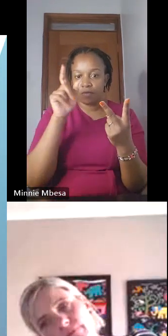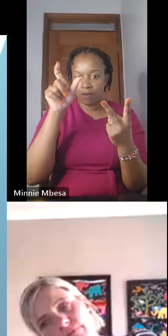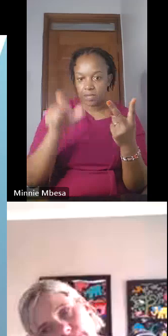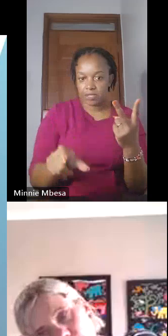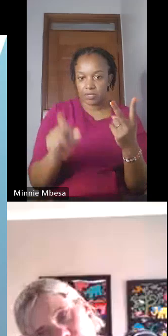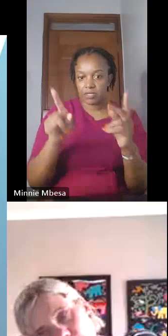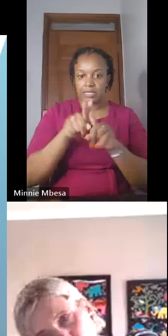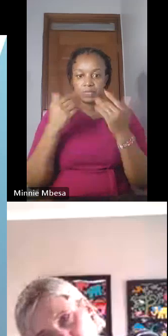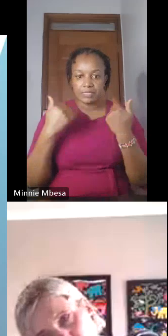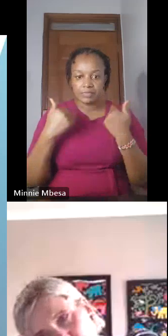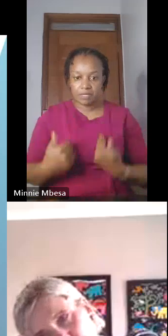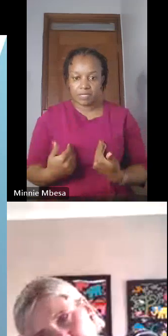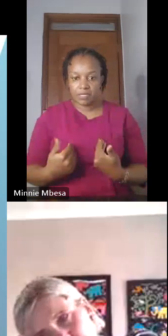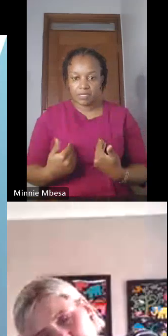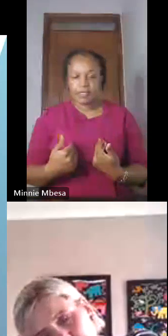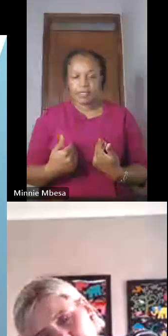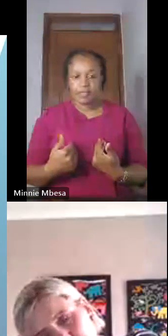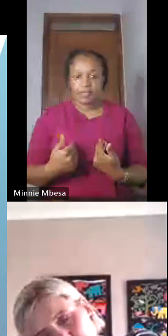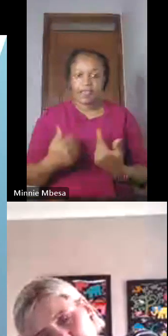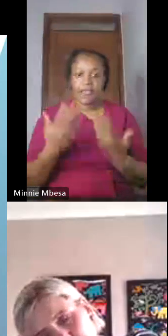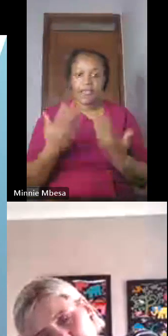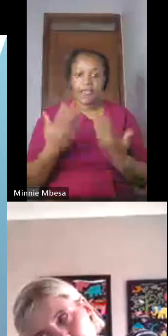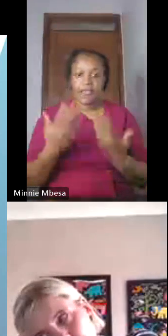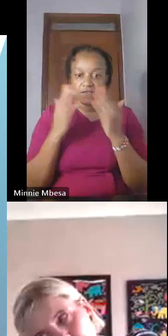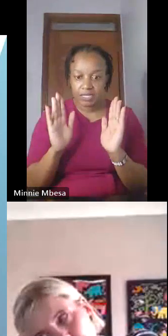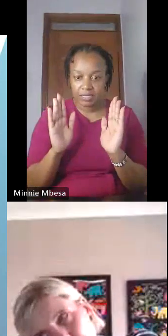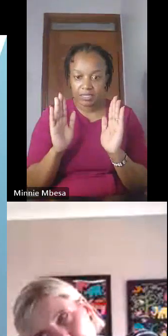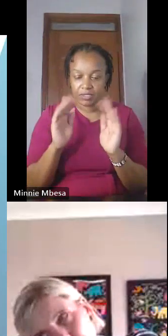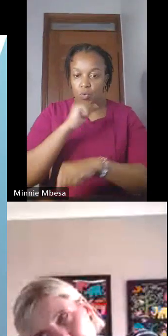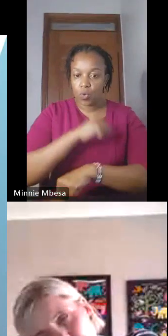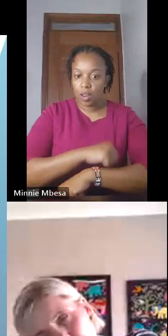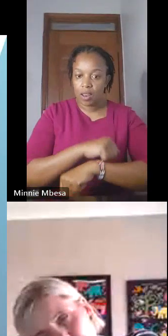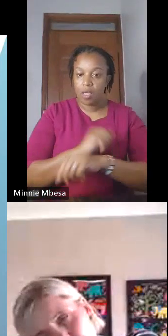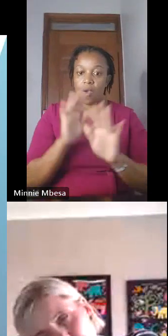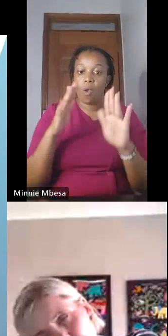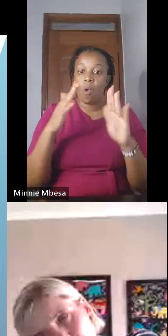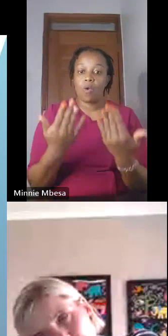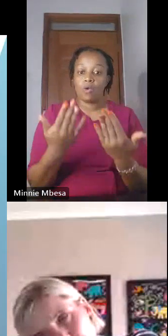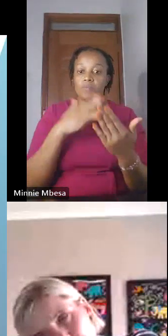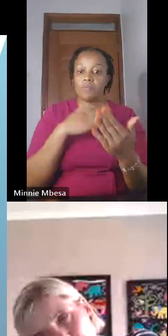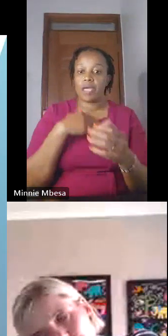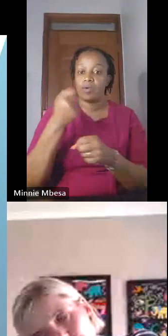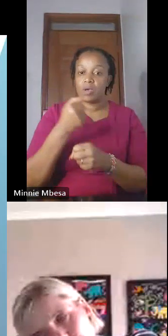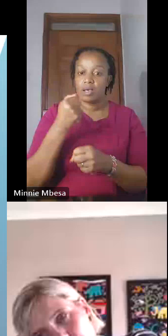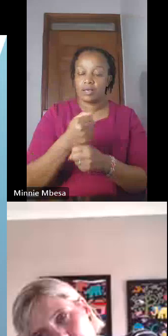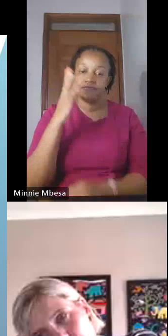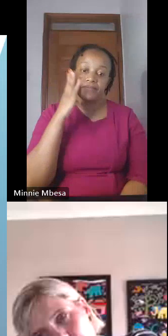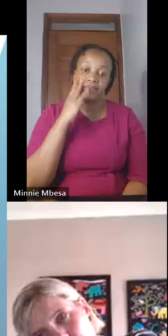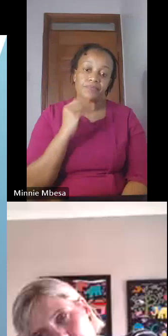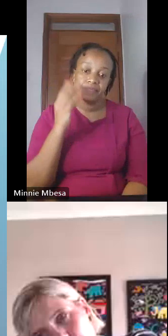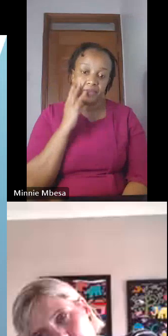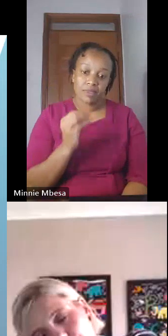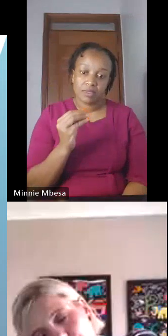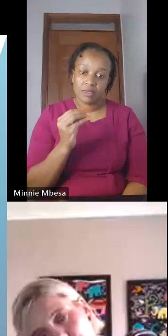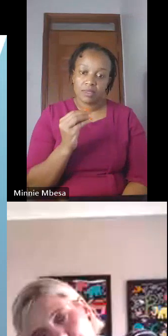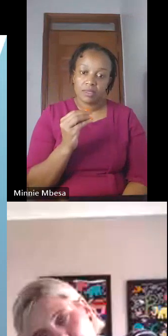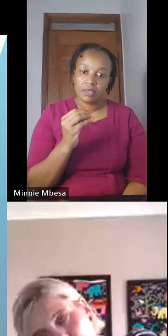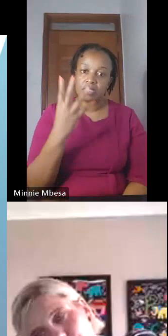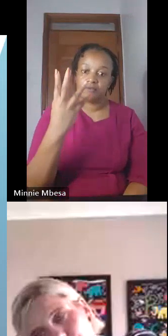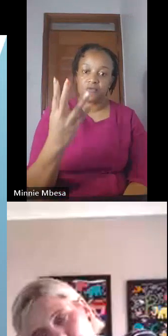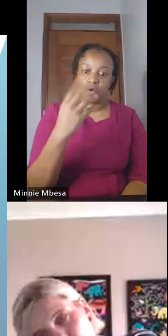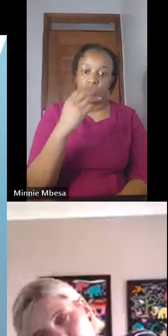I finished from school. I mean, my work experience in my relevant field is 4 years at the